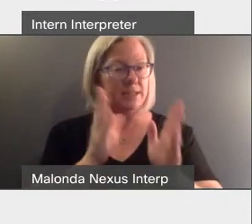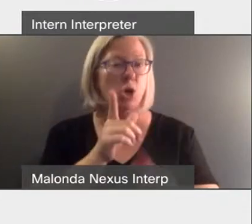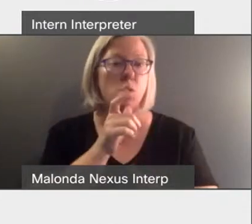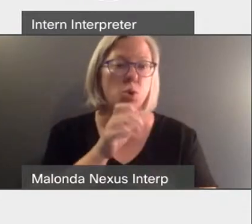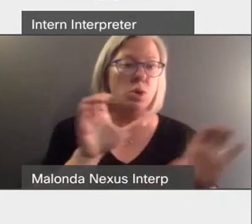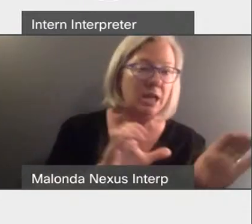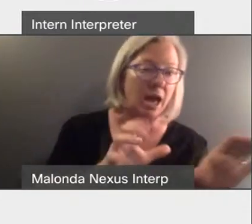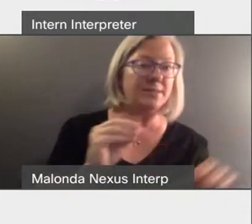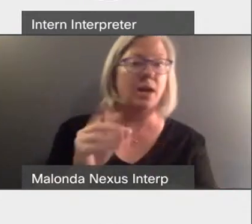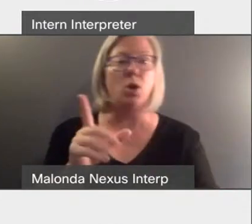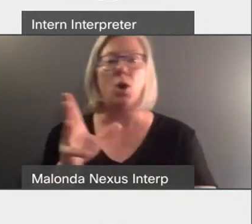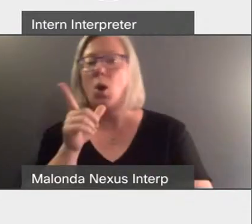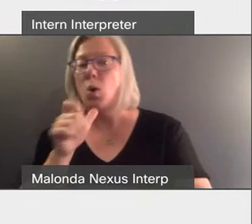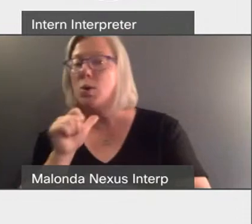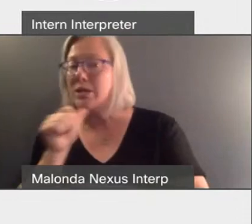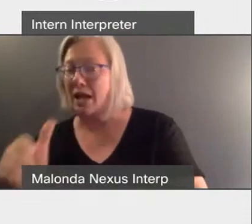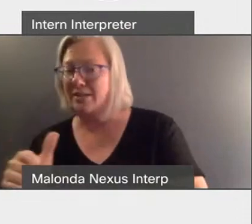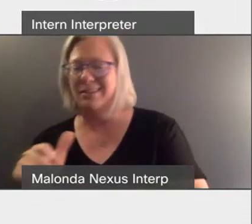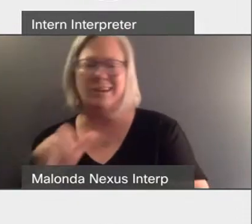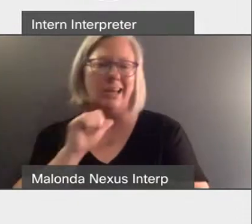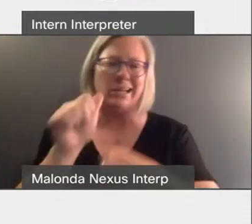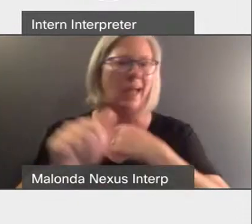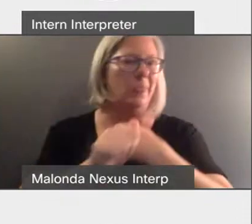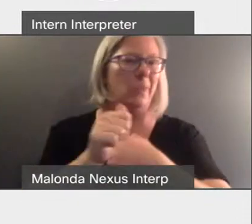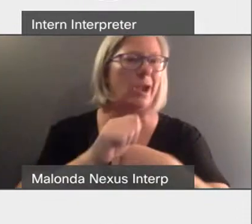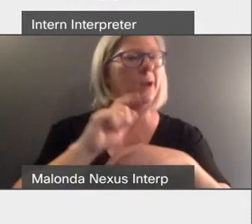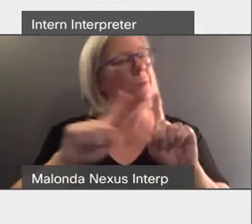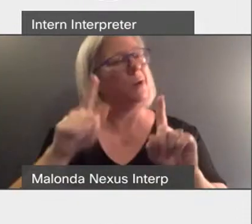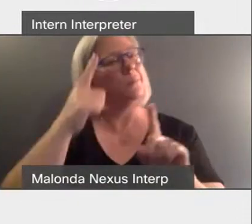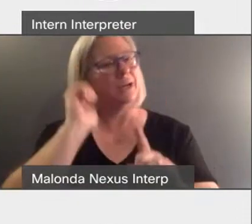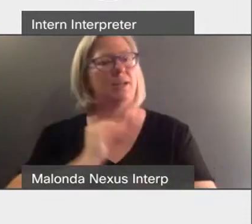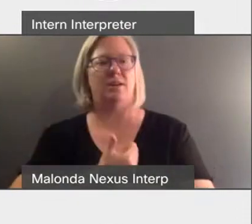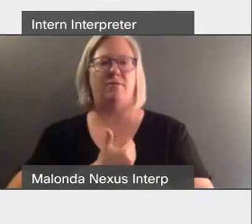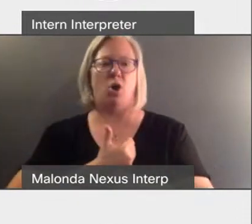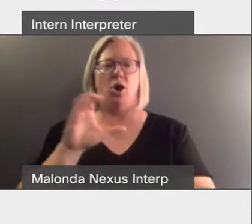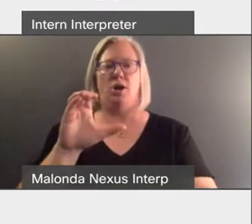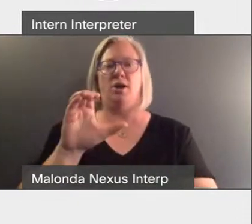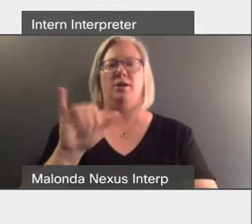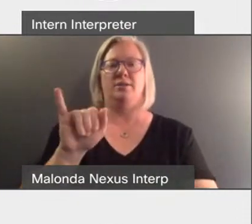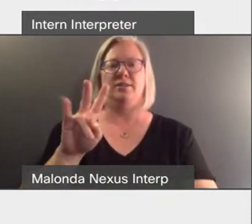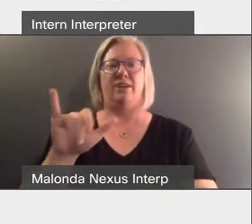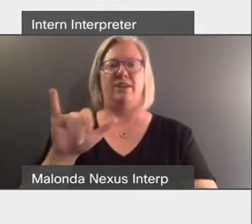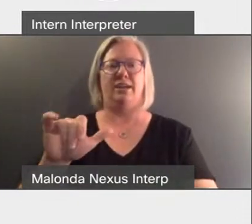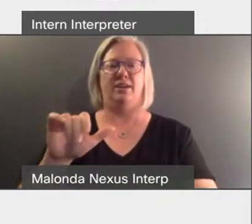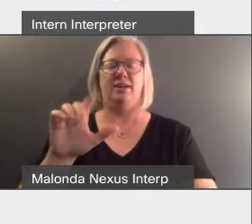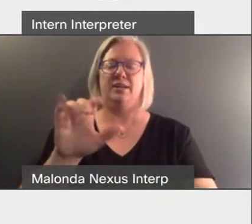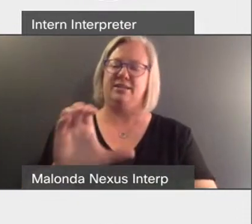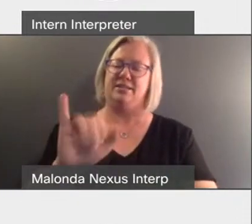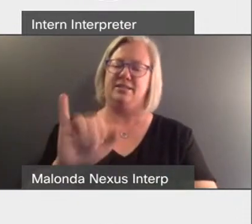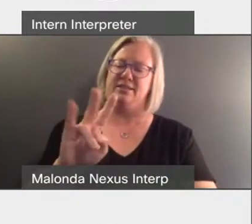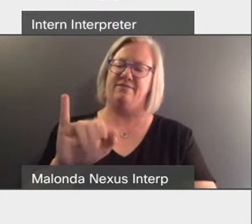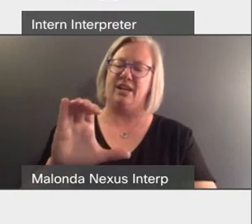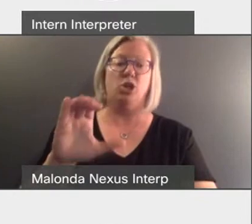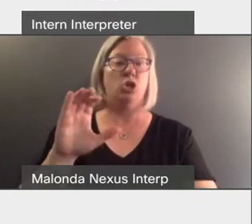it seriously, not as a threat, but because of our civic duty. And thank you again for listening.